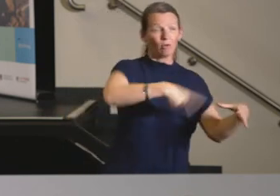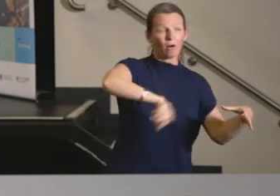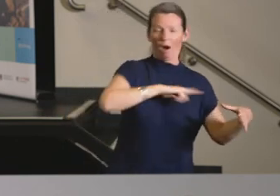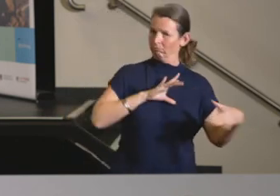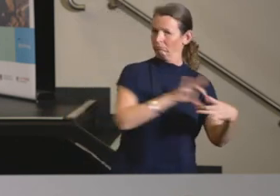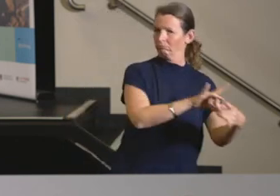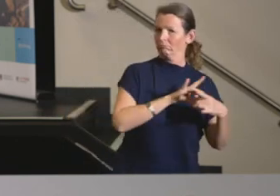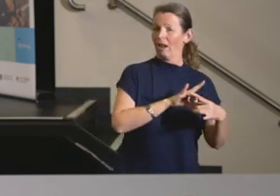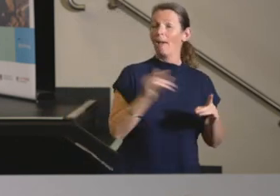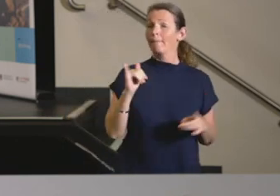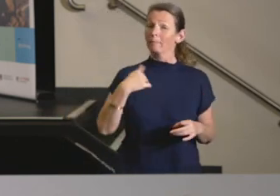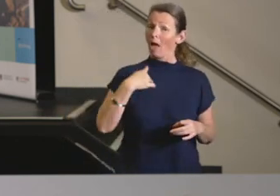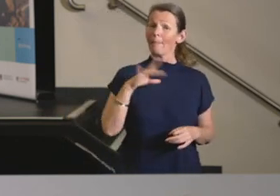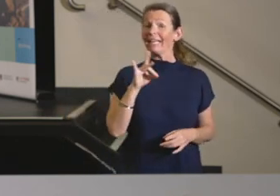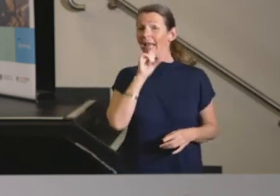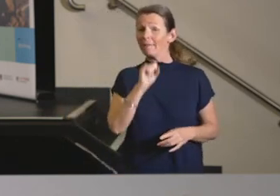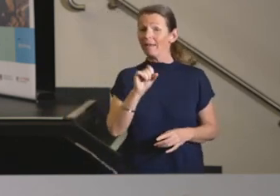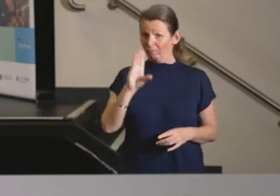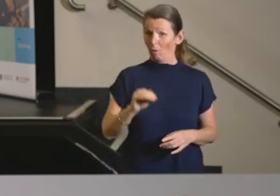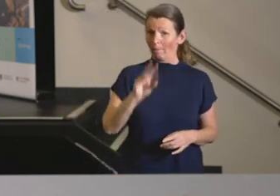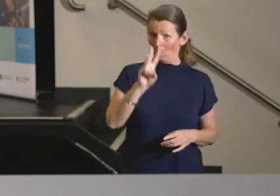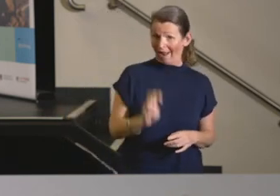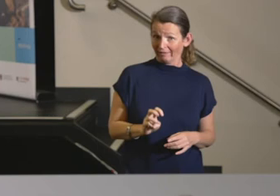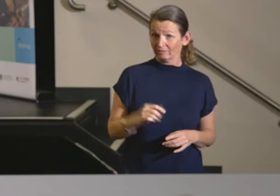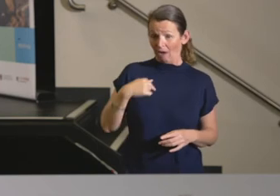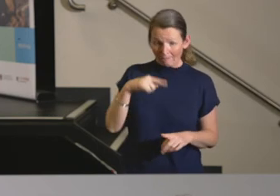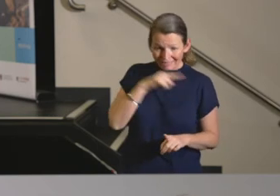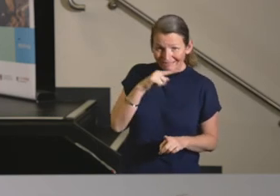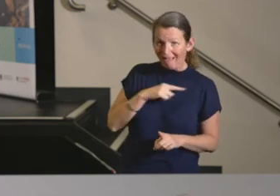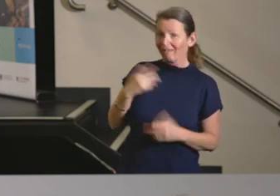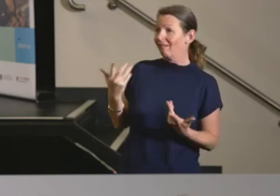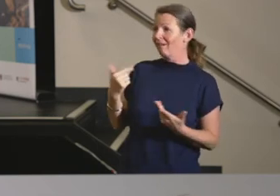I'm a gay man from Wales, I'm a son, I'm a brother,